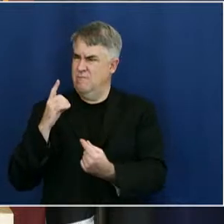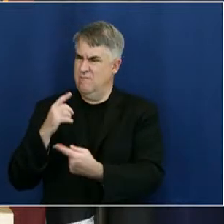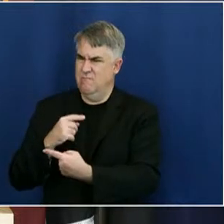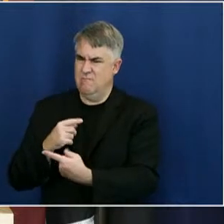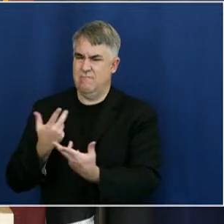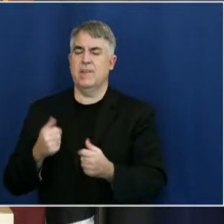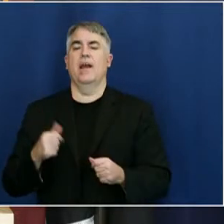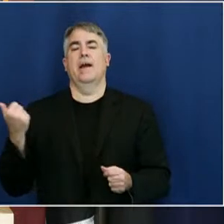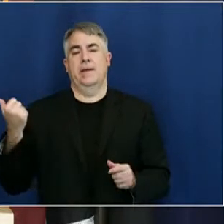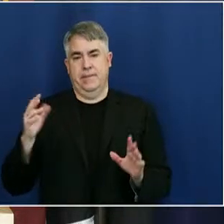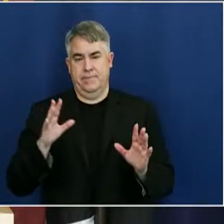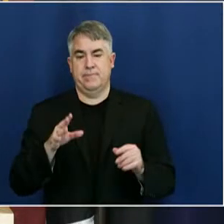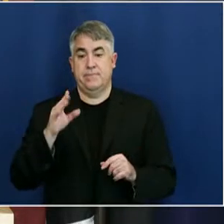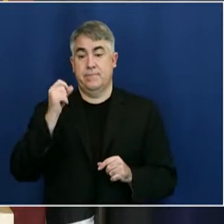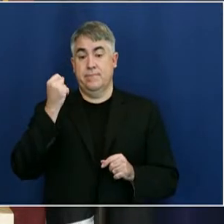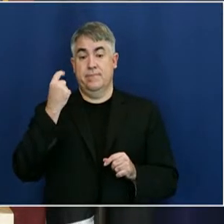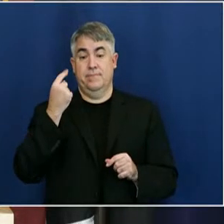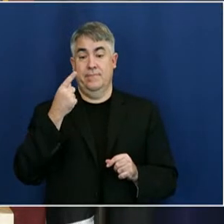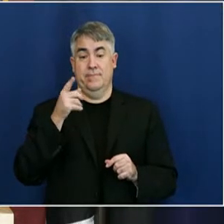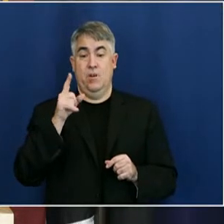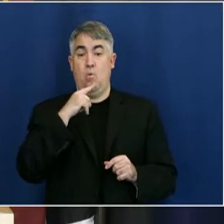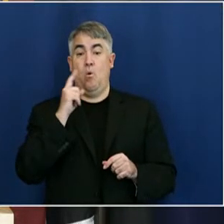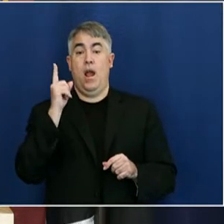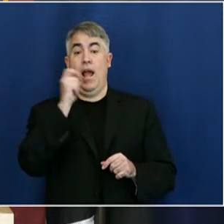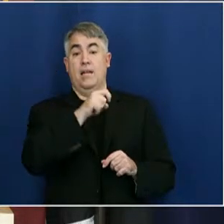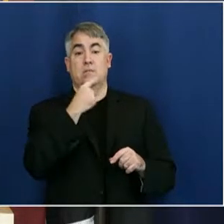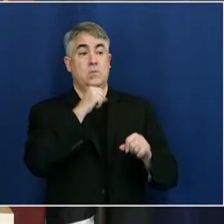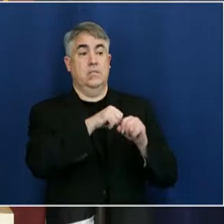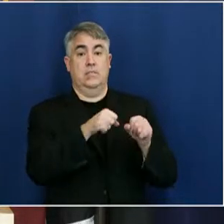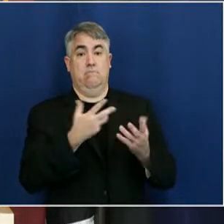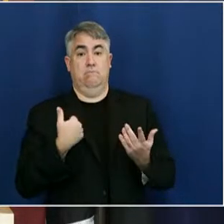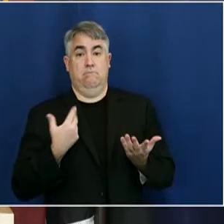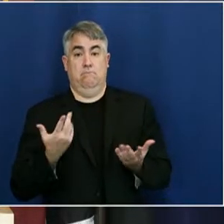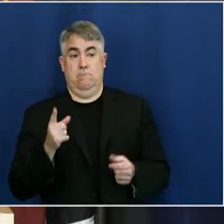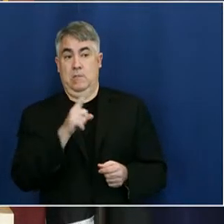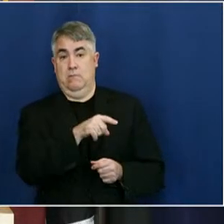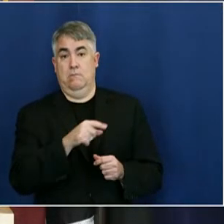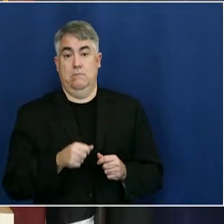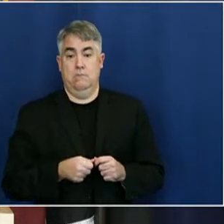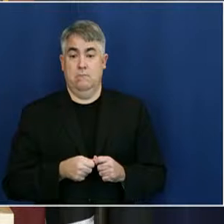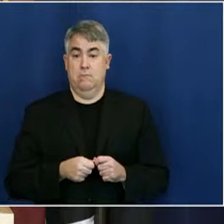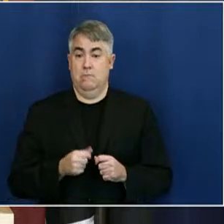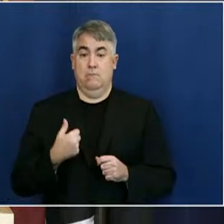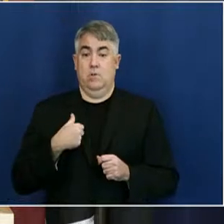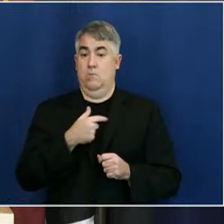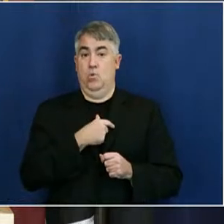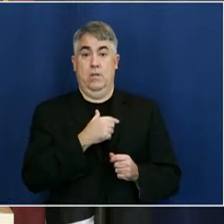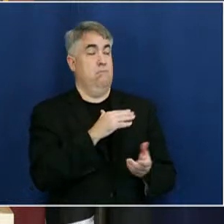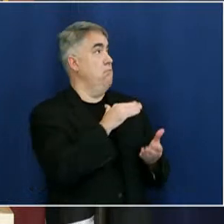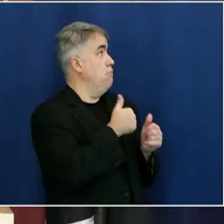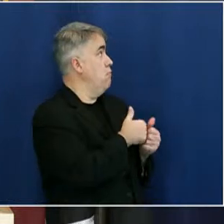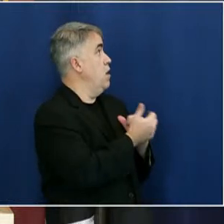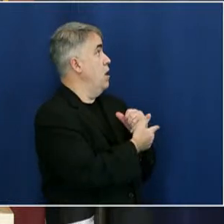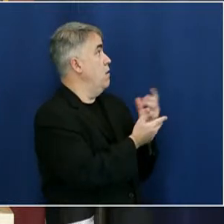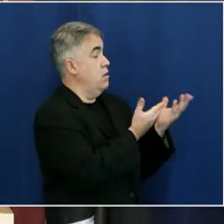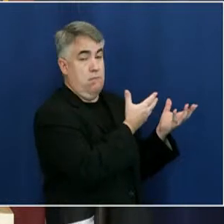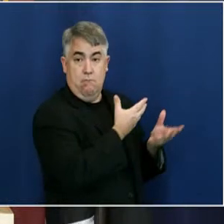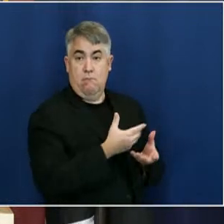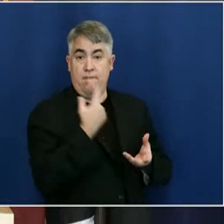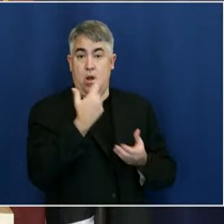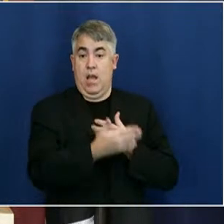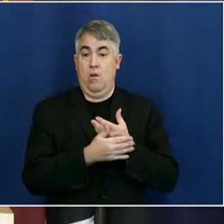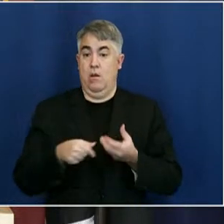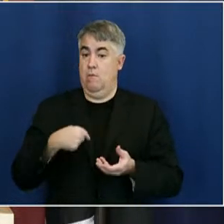way, you'd have to ask the people that set up the system that way. At San Diego, we deal with what we get. We did not design the vaccine distribution